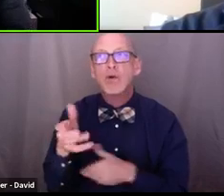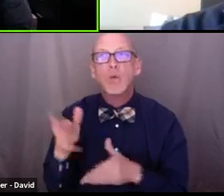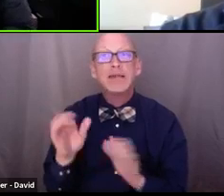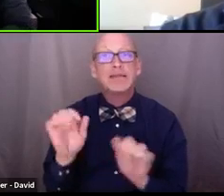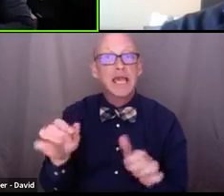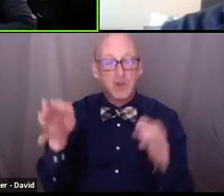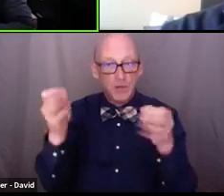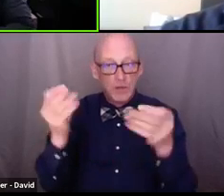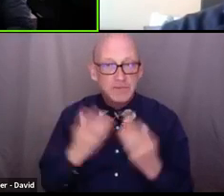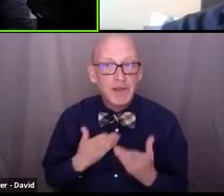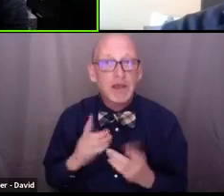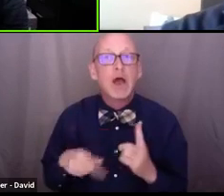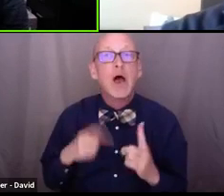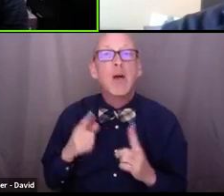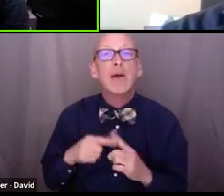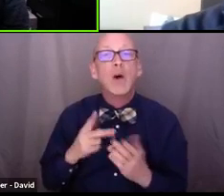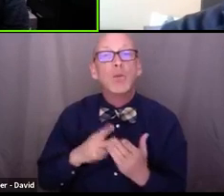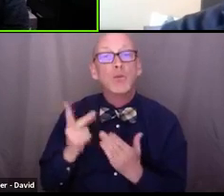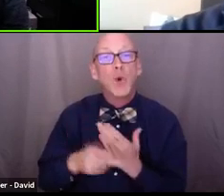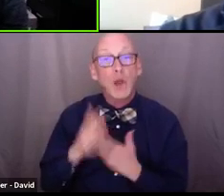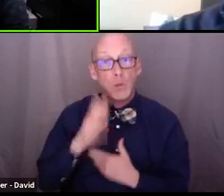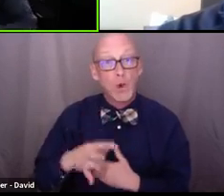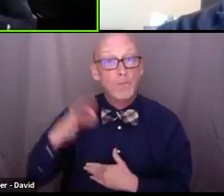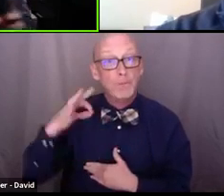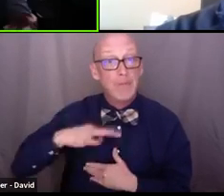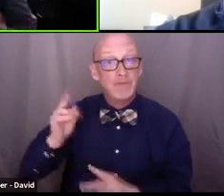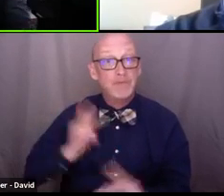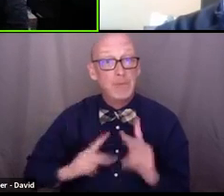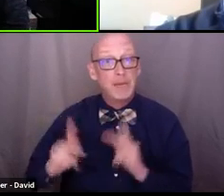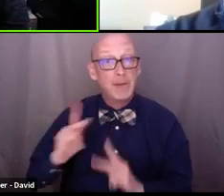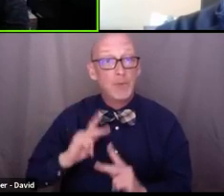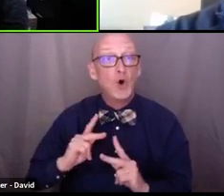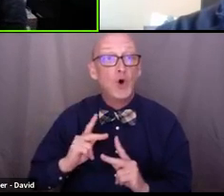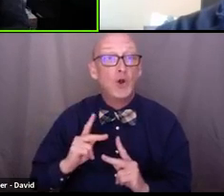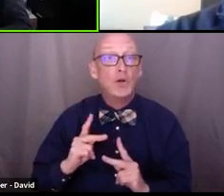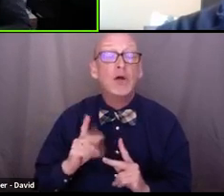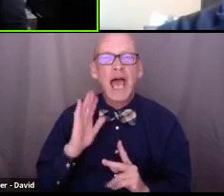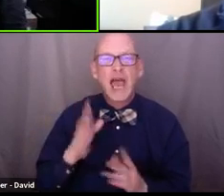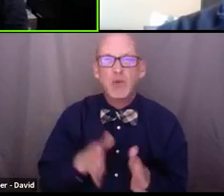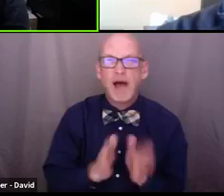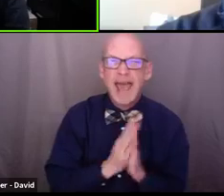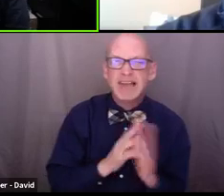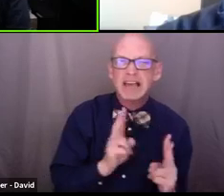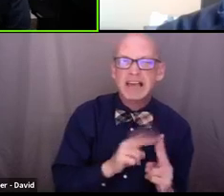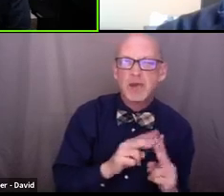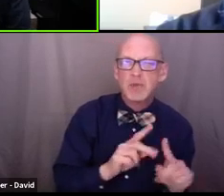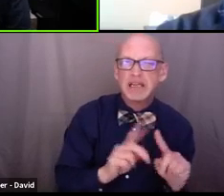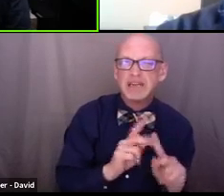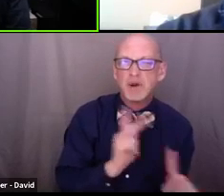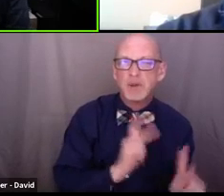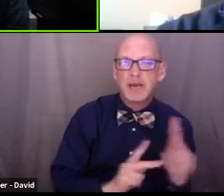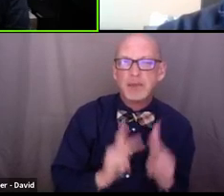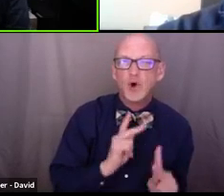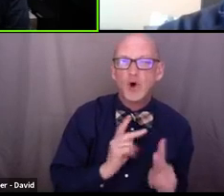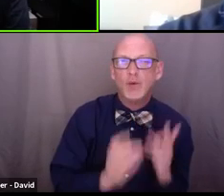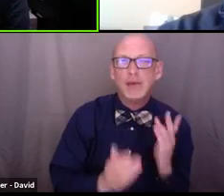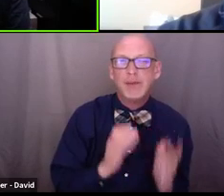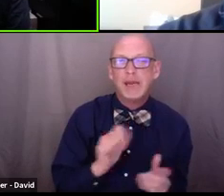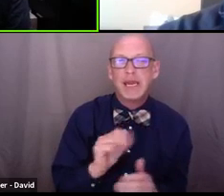us to programming that would be beneficial for folks listening to this? And I'm going to give this to a couple of different folks. I know Ambria may have comments on the chamber